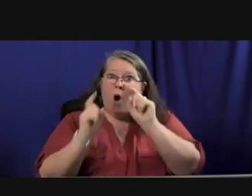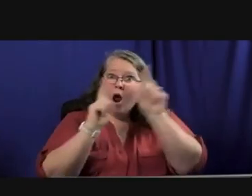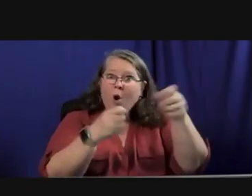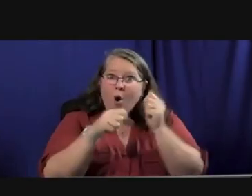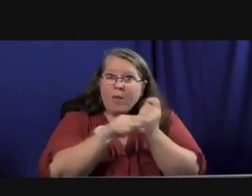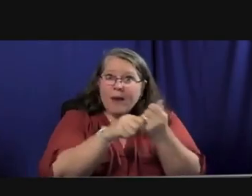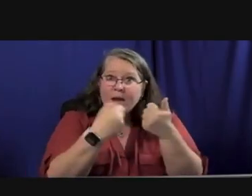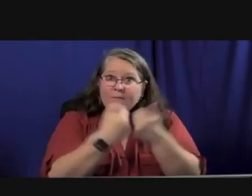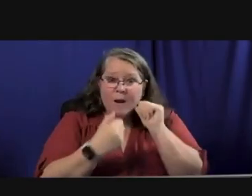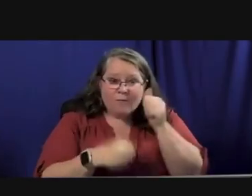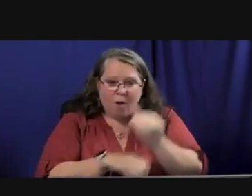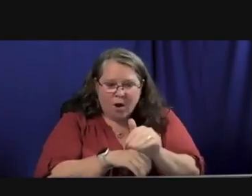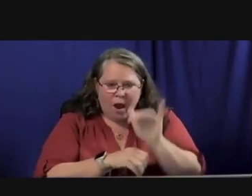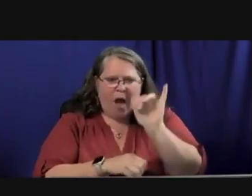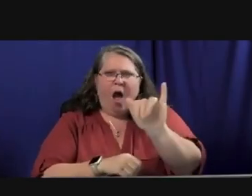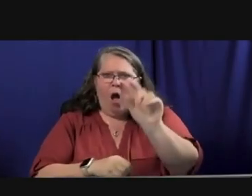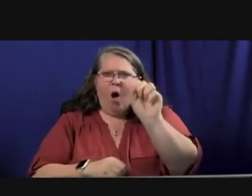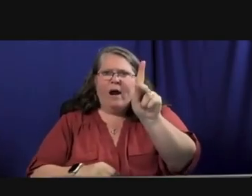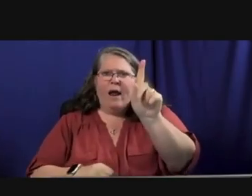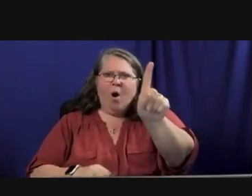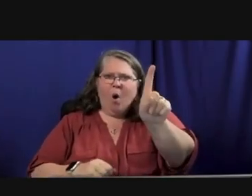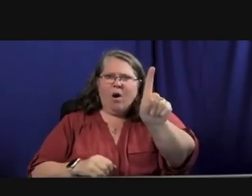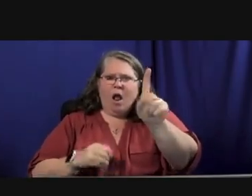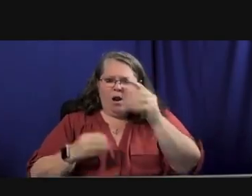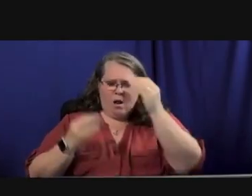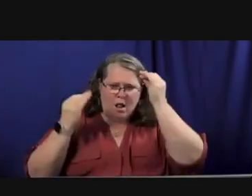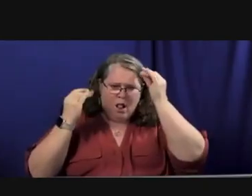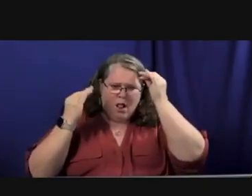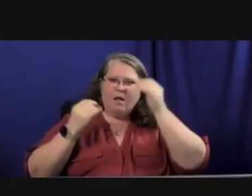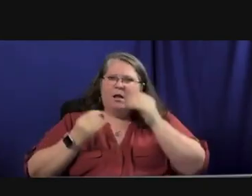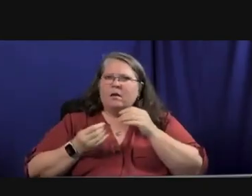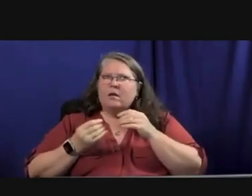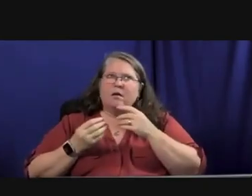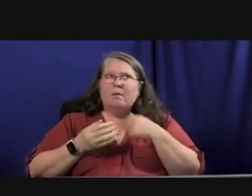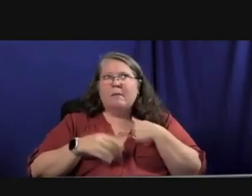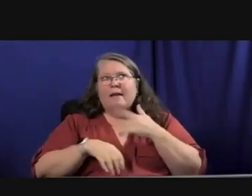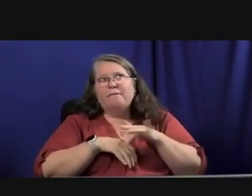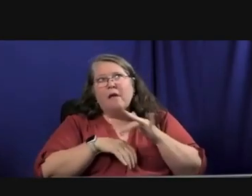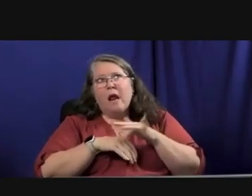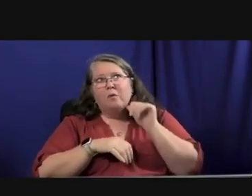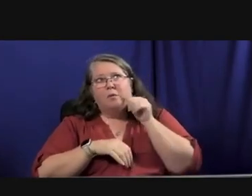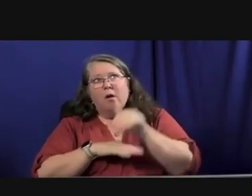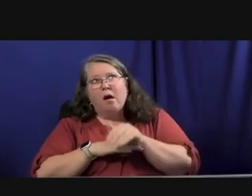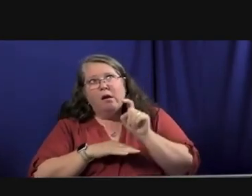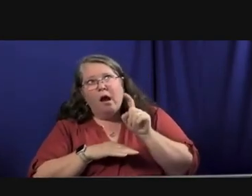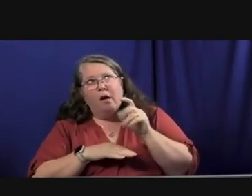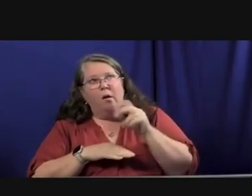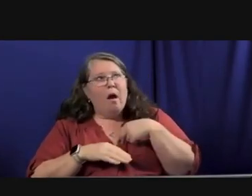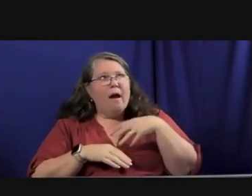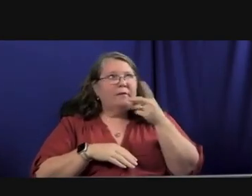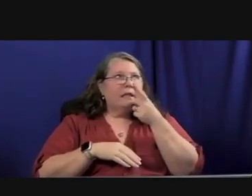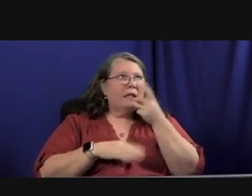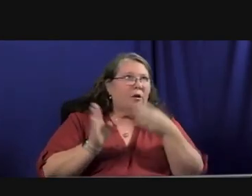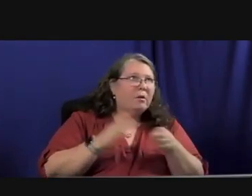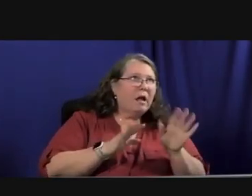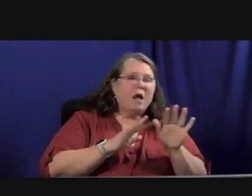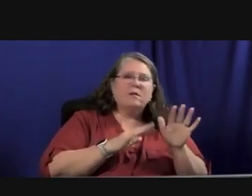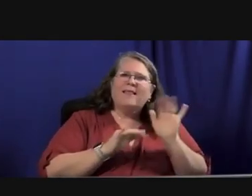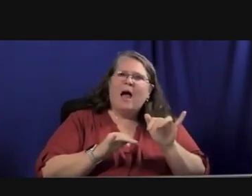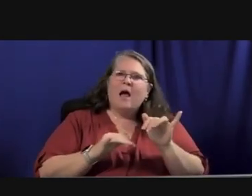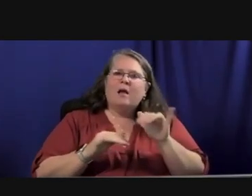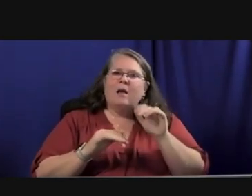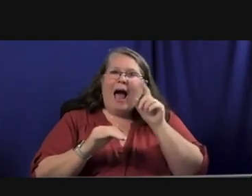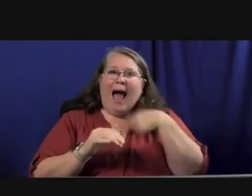Oh, you want to go to the baseball game tomorrow night? Oh, okay, cool. Hold on, let me think. And now let me try to answer that question after I try to figure it